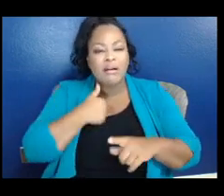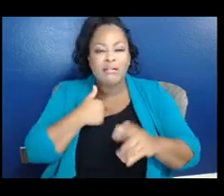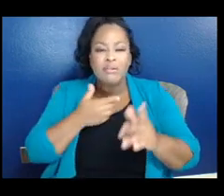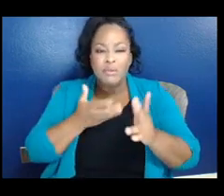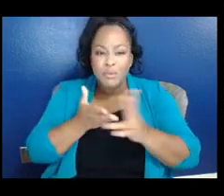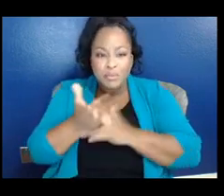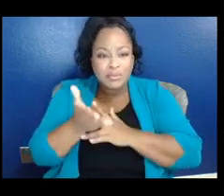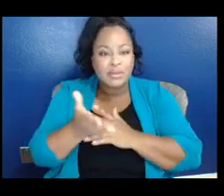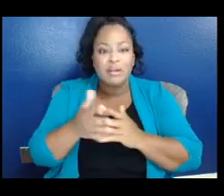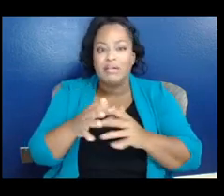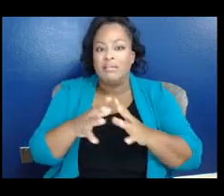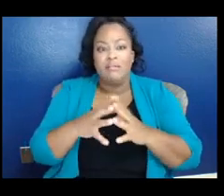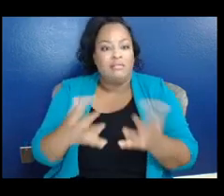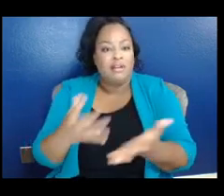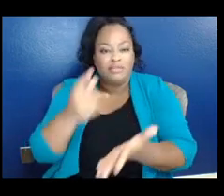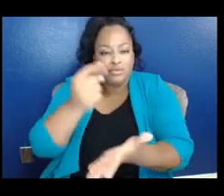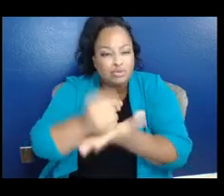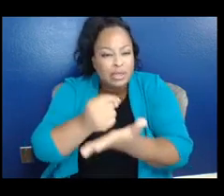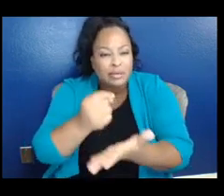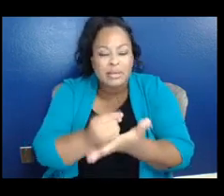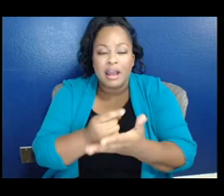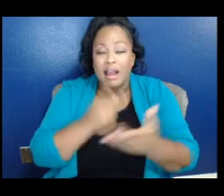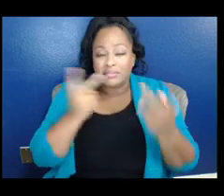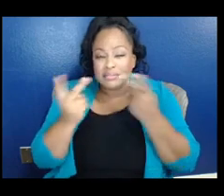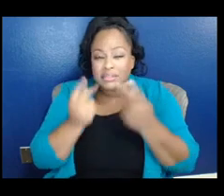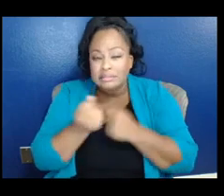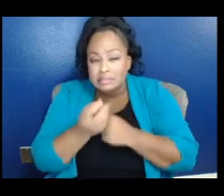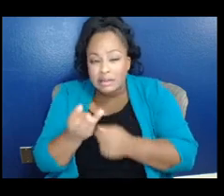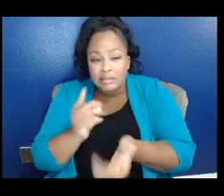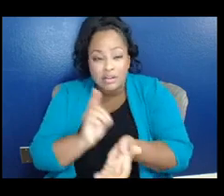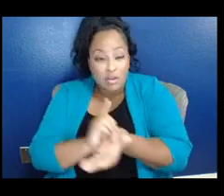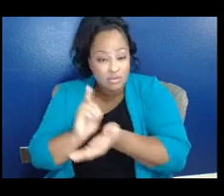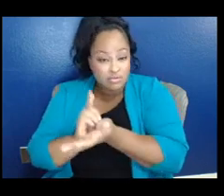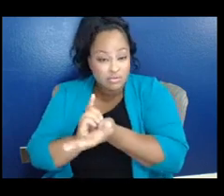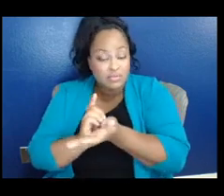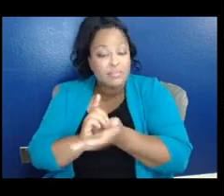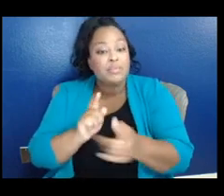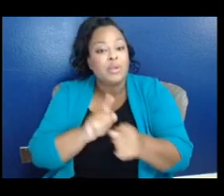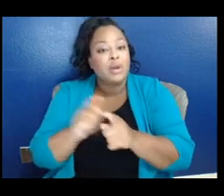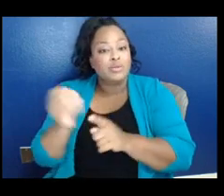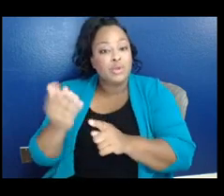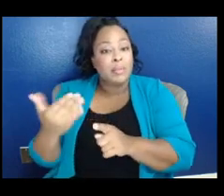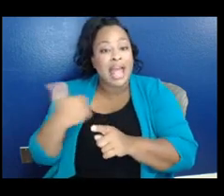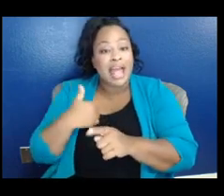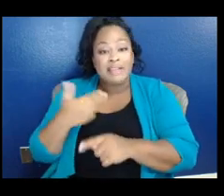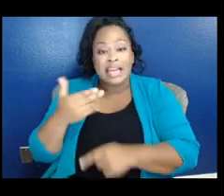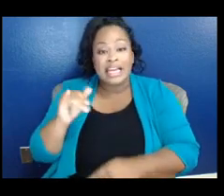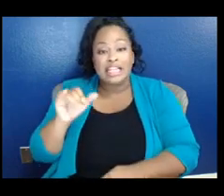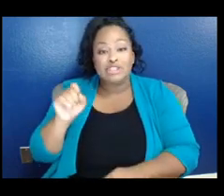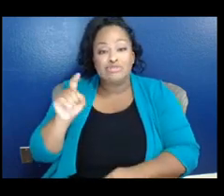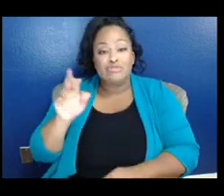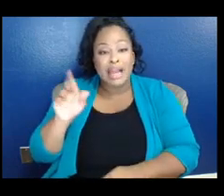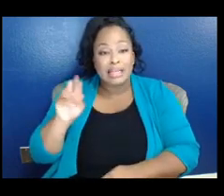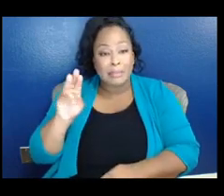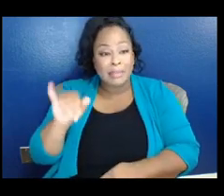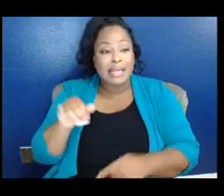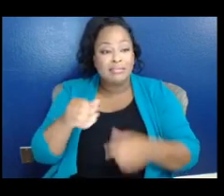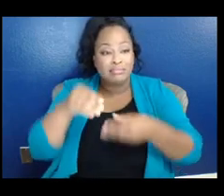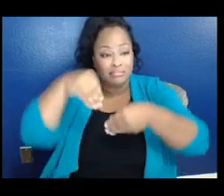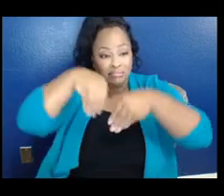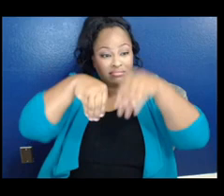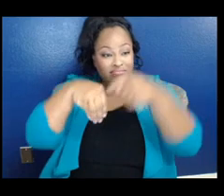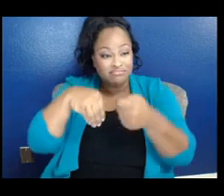of treatments and seen several doctors. And I was also told to have a hysterectomy when I was in my early